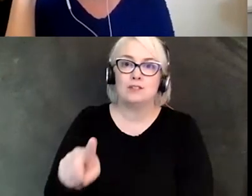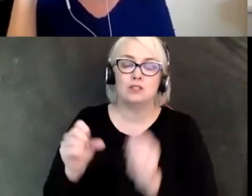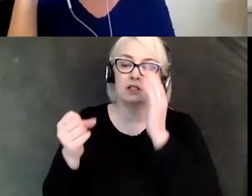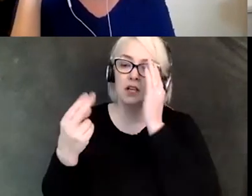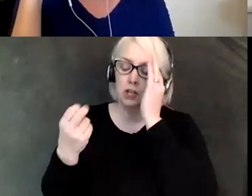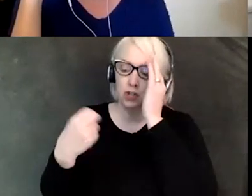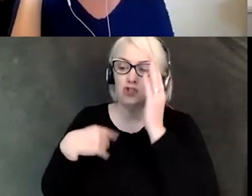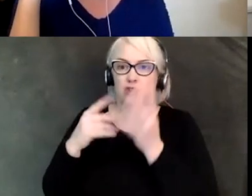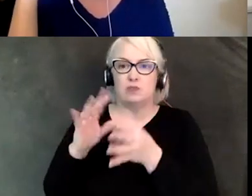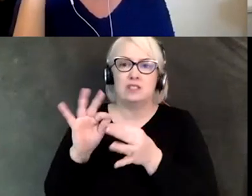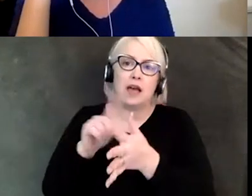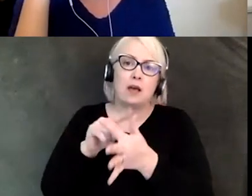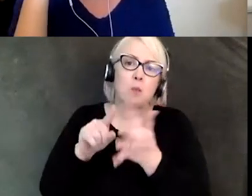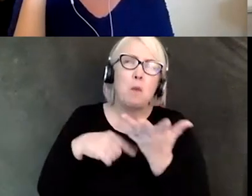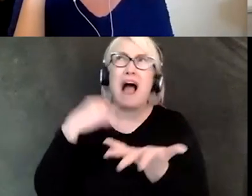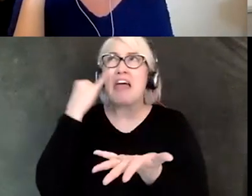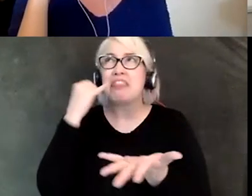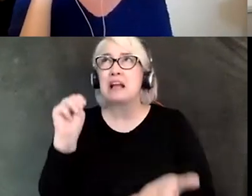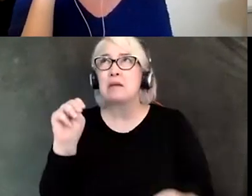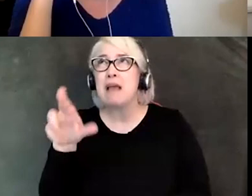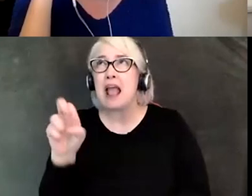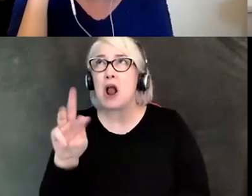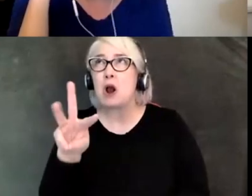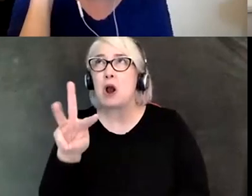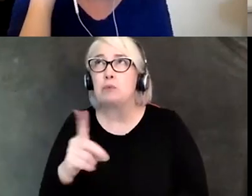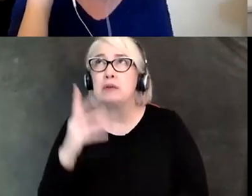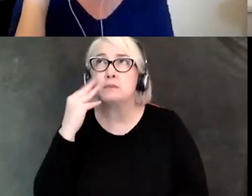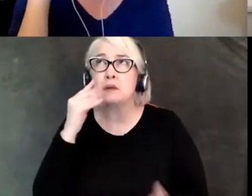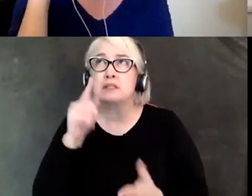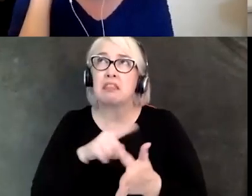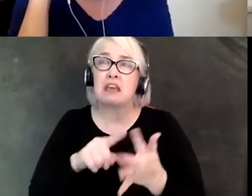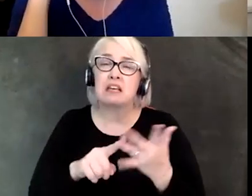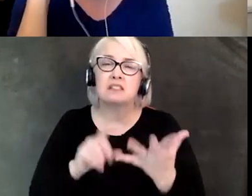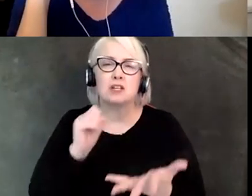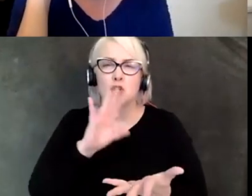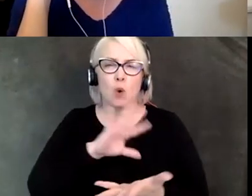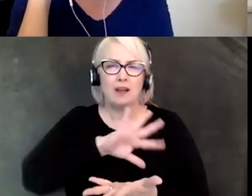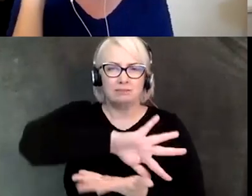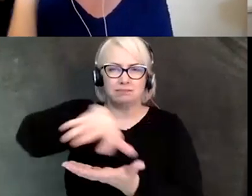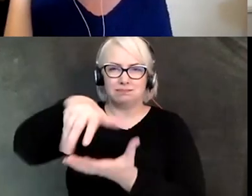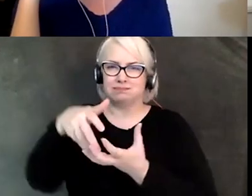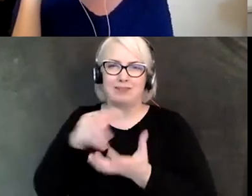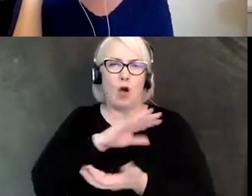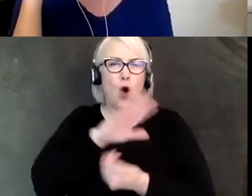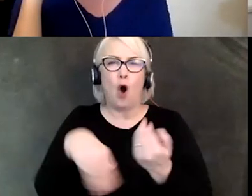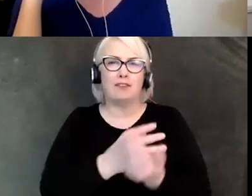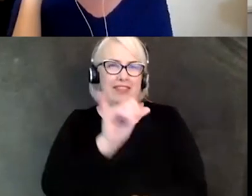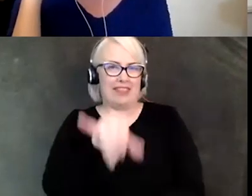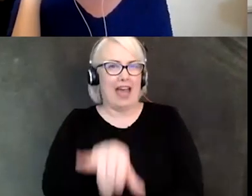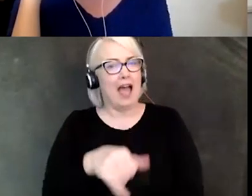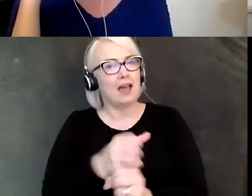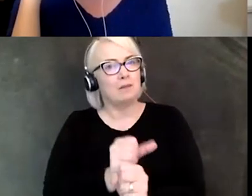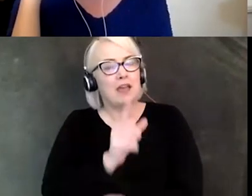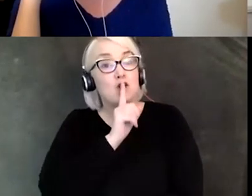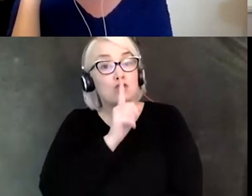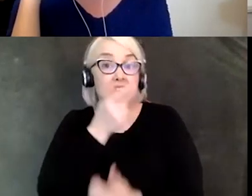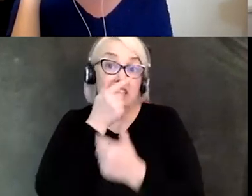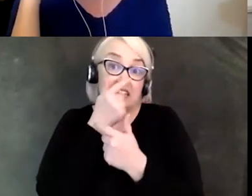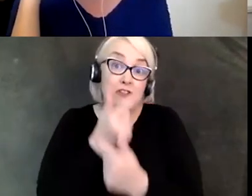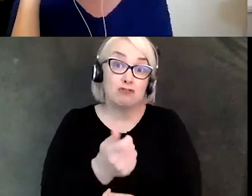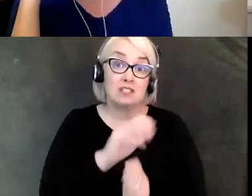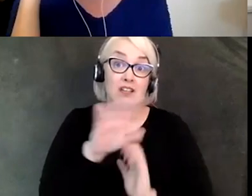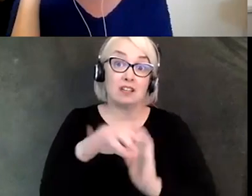ideas that she had, oh, I think mayor would be going. And again, it's just the aggregate of all that. It made a really interesting character.